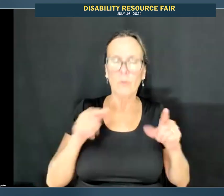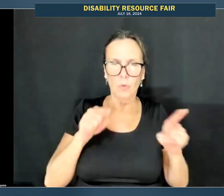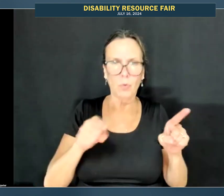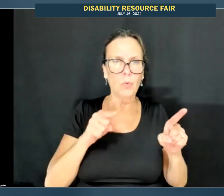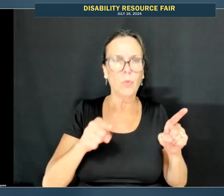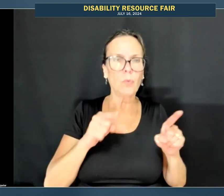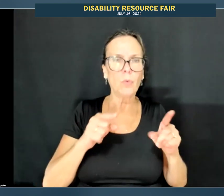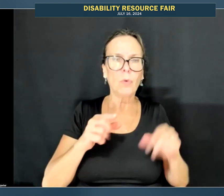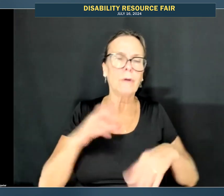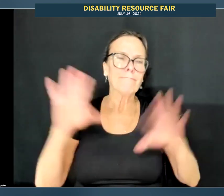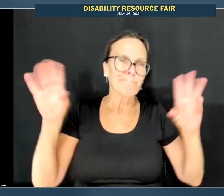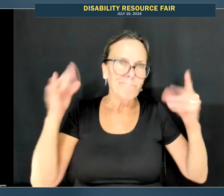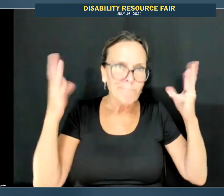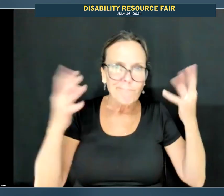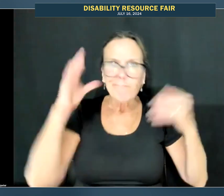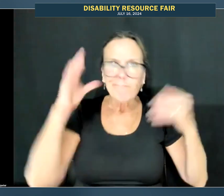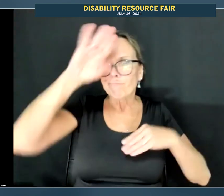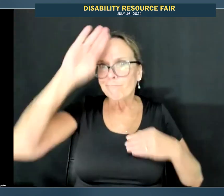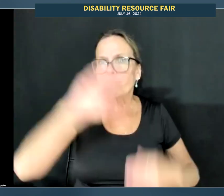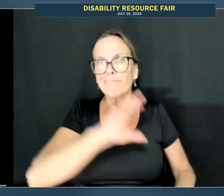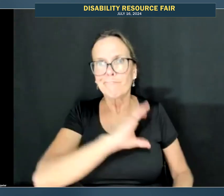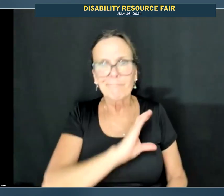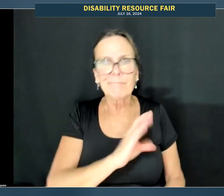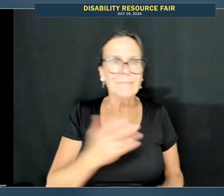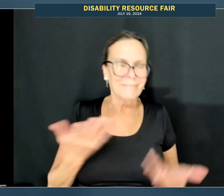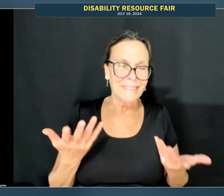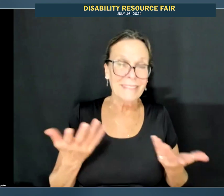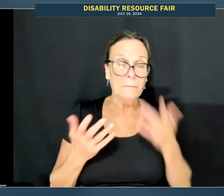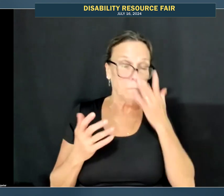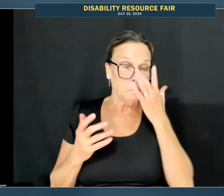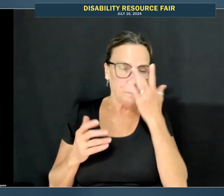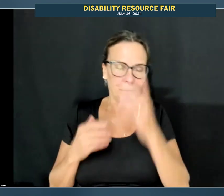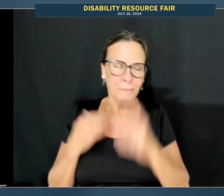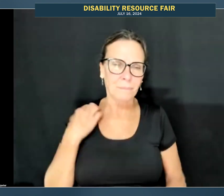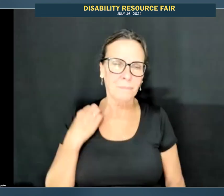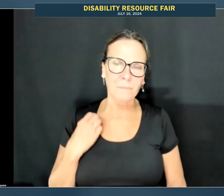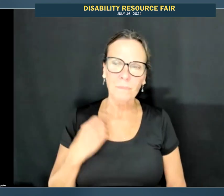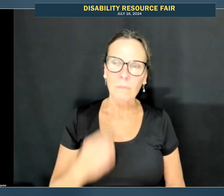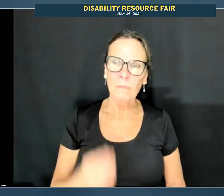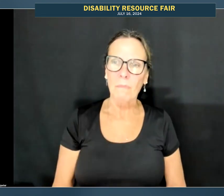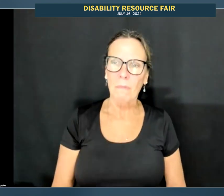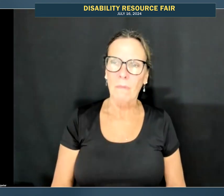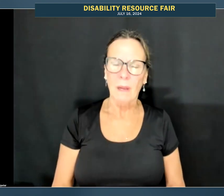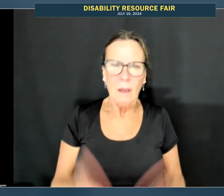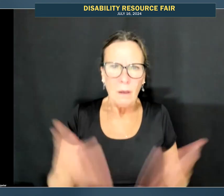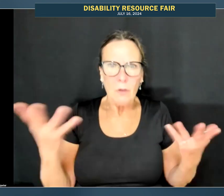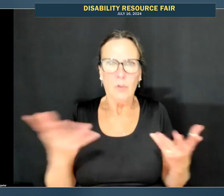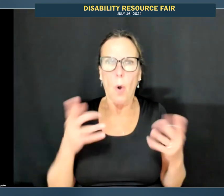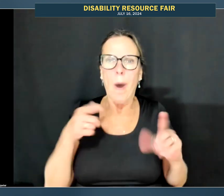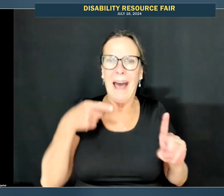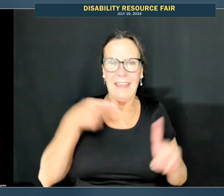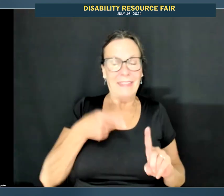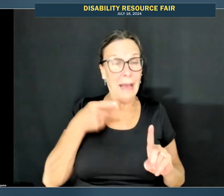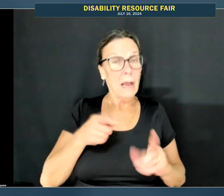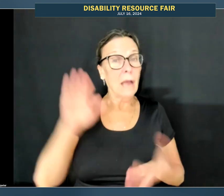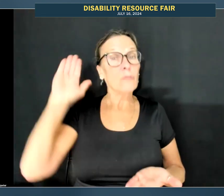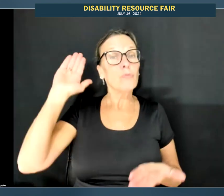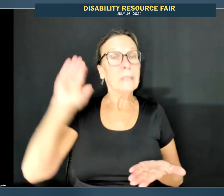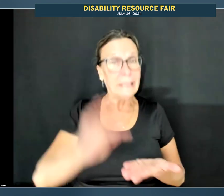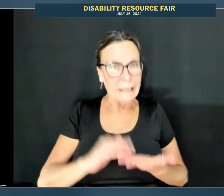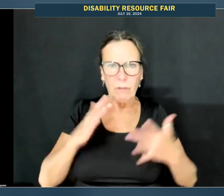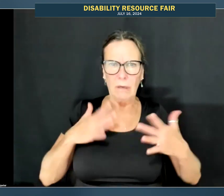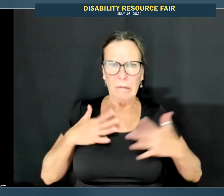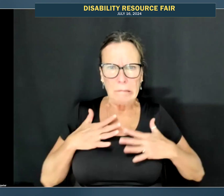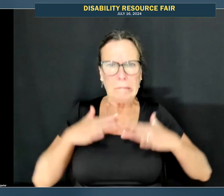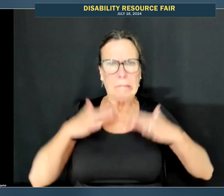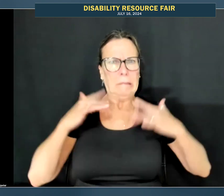out and install the numbers. So this kind of took away the part of, can they find us? We put the numbers out. There's actually